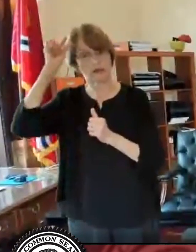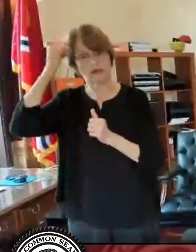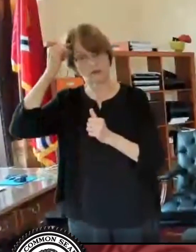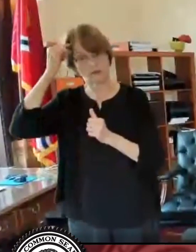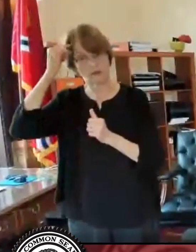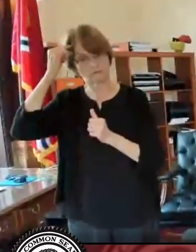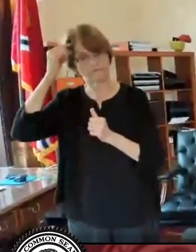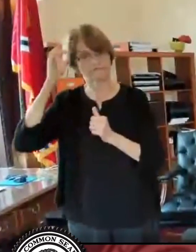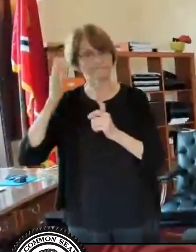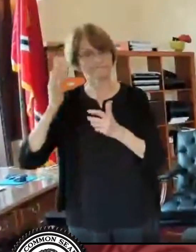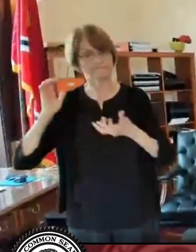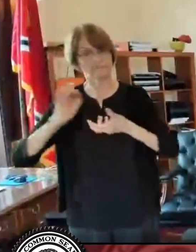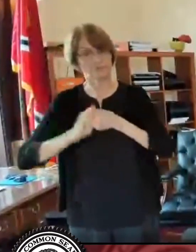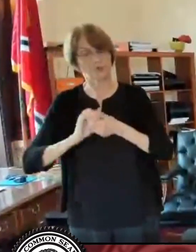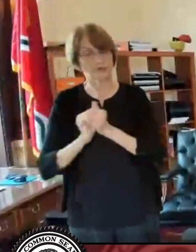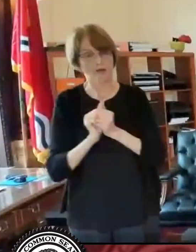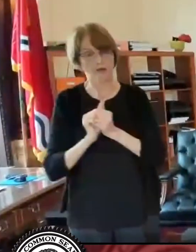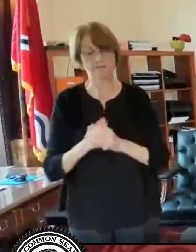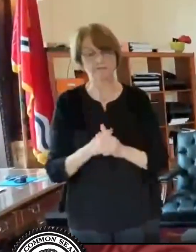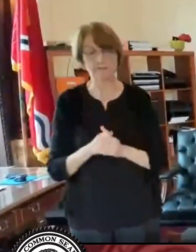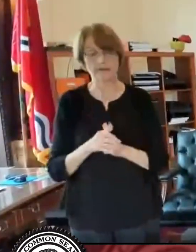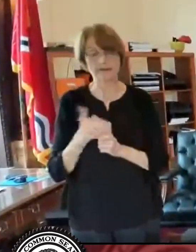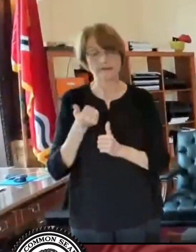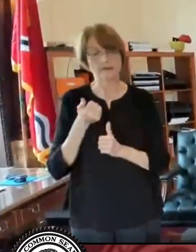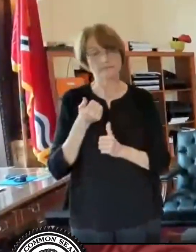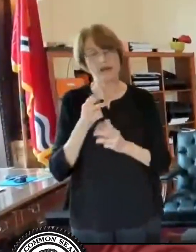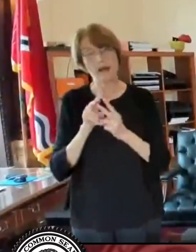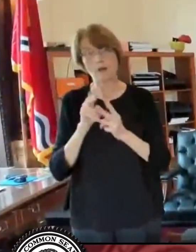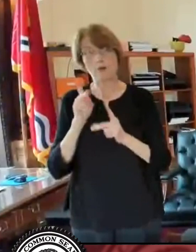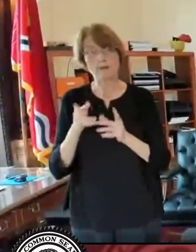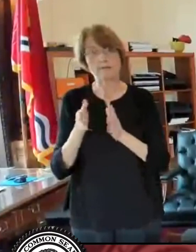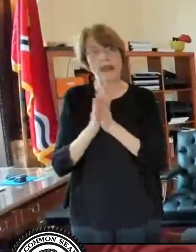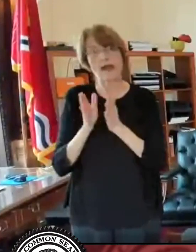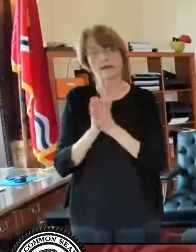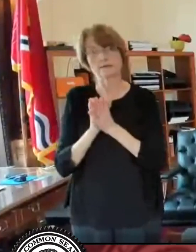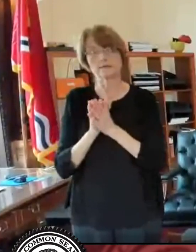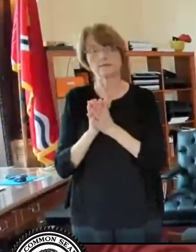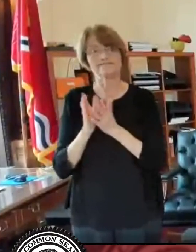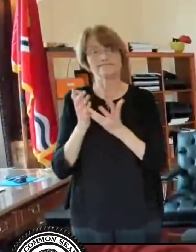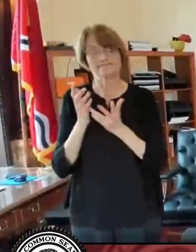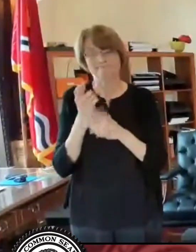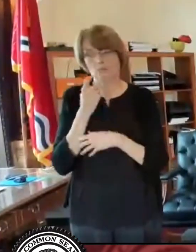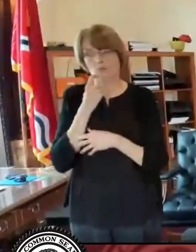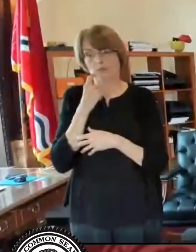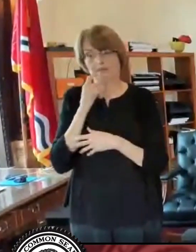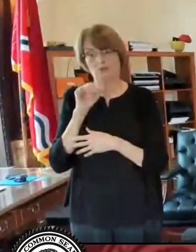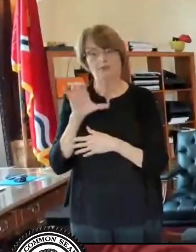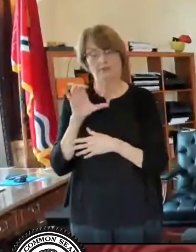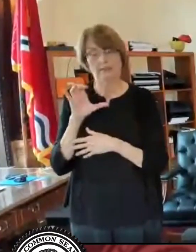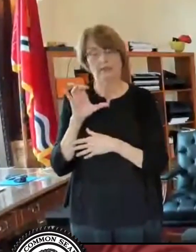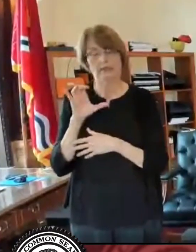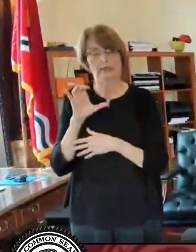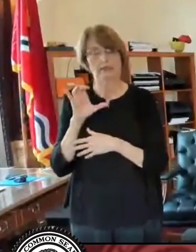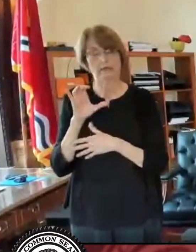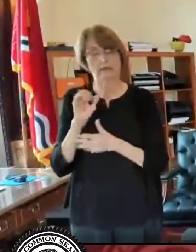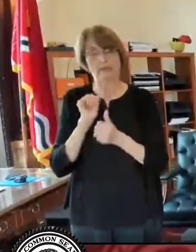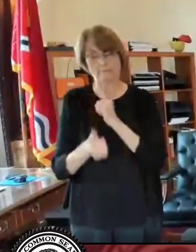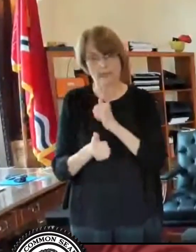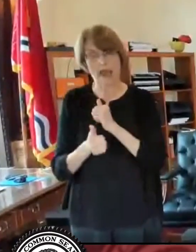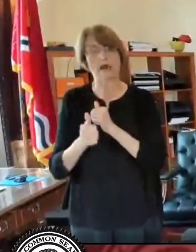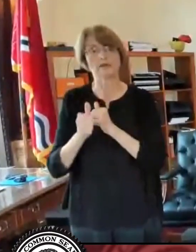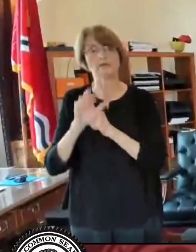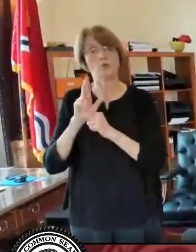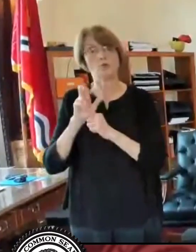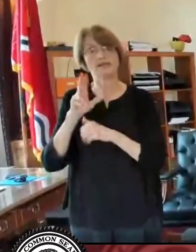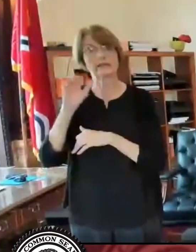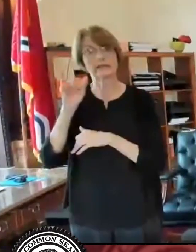So a couple of folks have asked about the residency requirement, which was passed in Jefferson City. Mm-hmm. When does it take